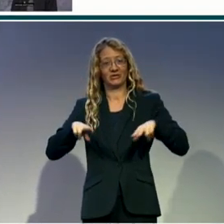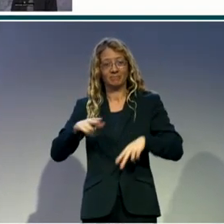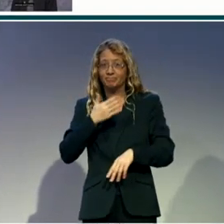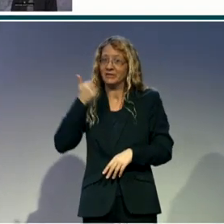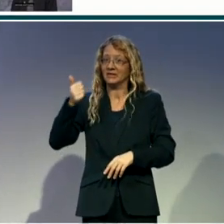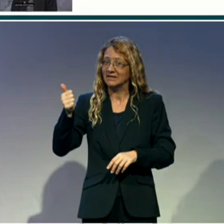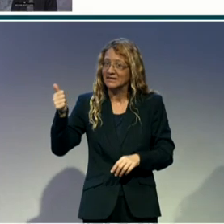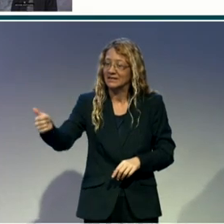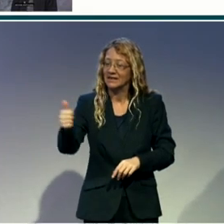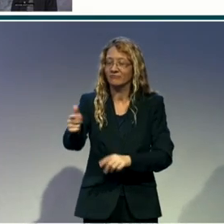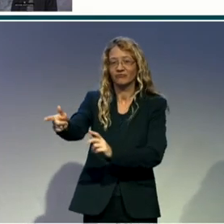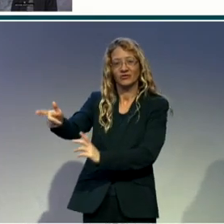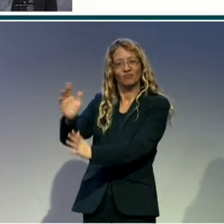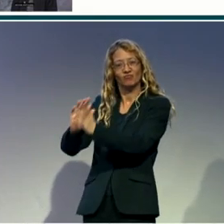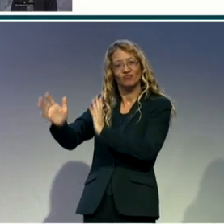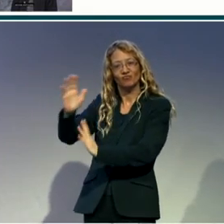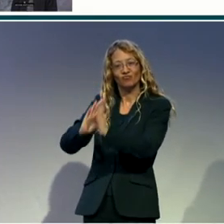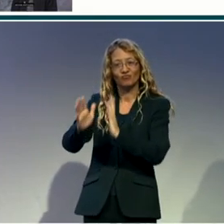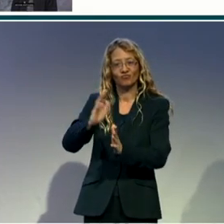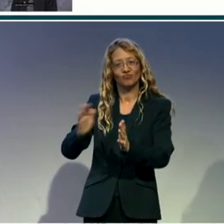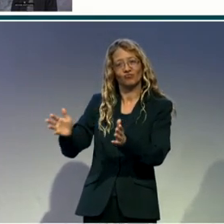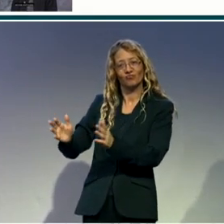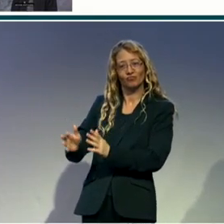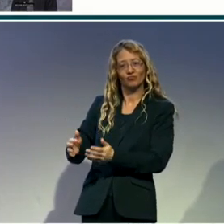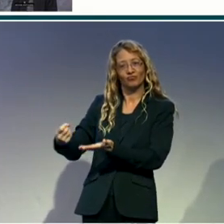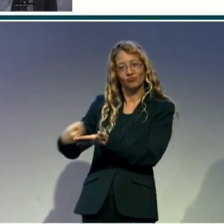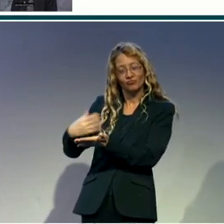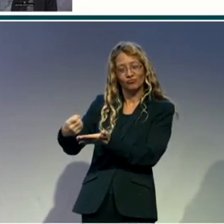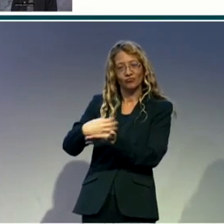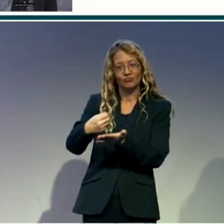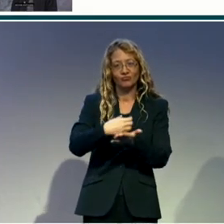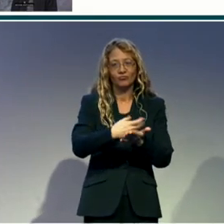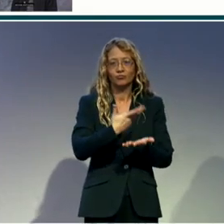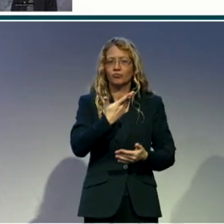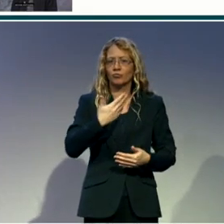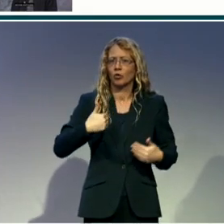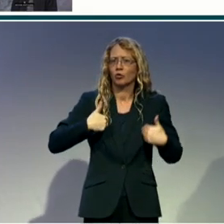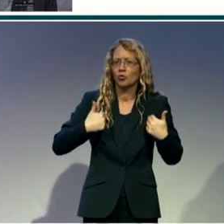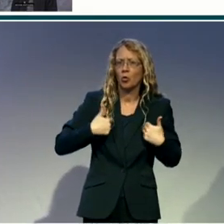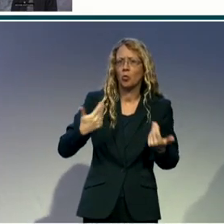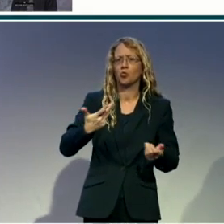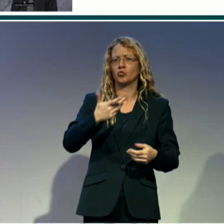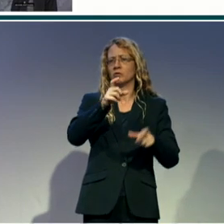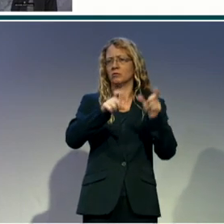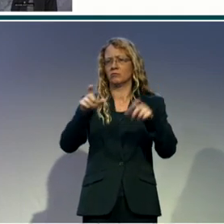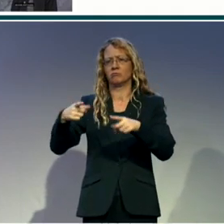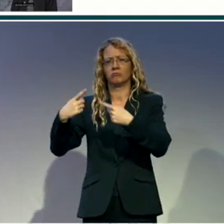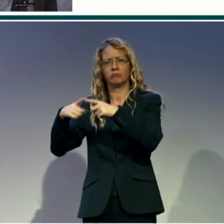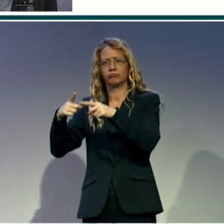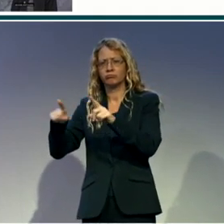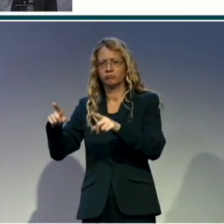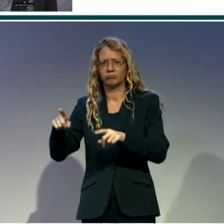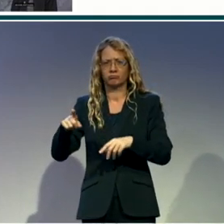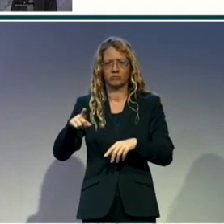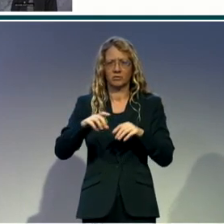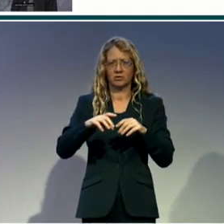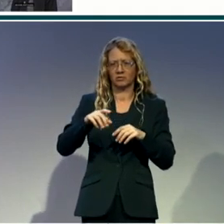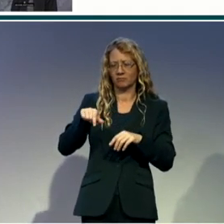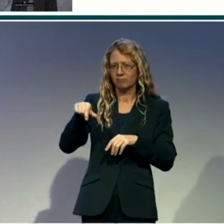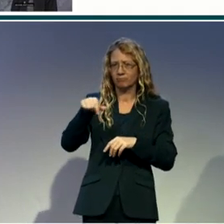We partnered with videographers YouthWorks and Channel 31 in Melbourne, easy language organisations Scope, Access